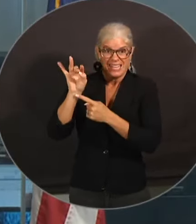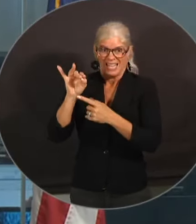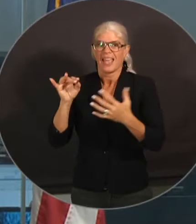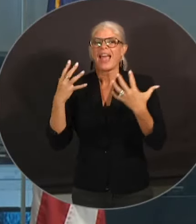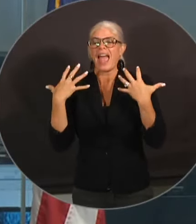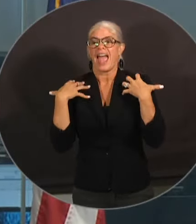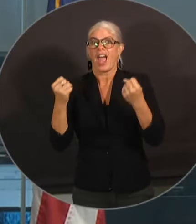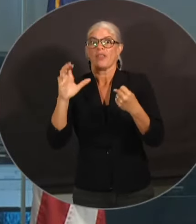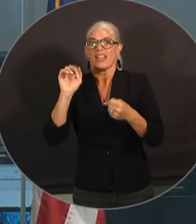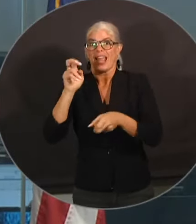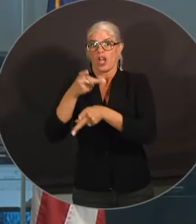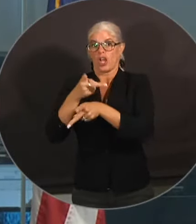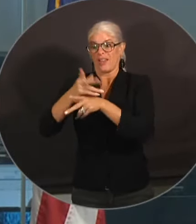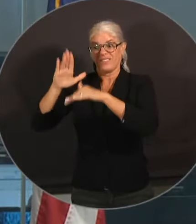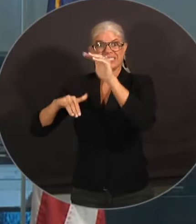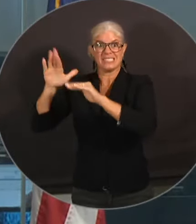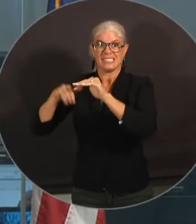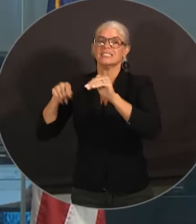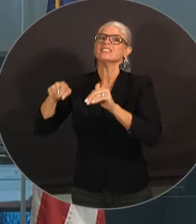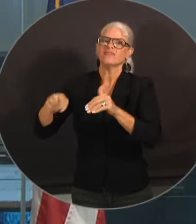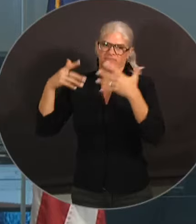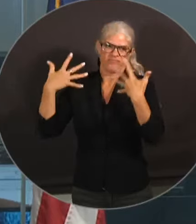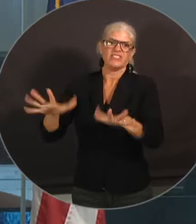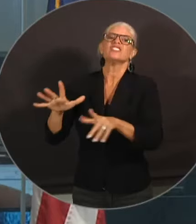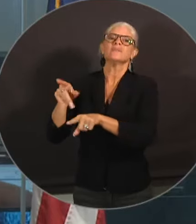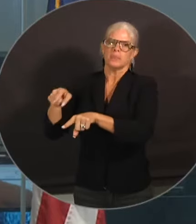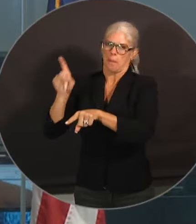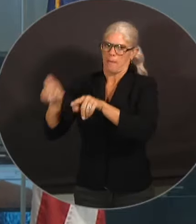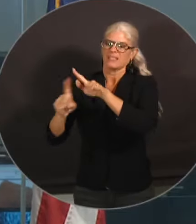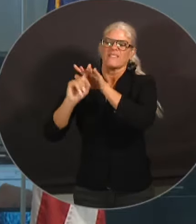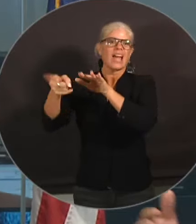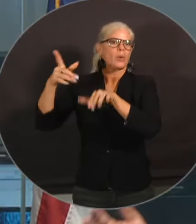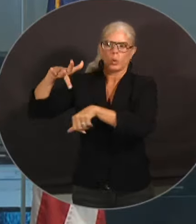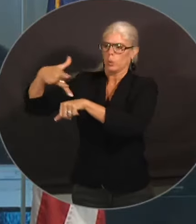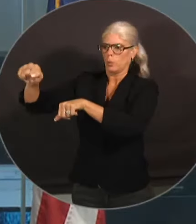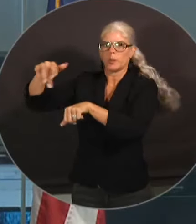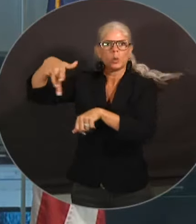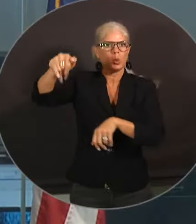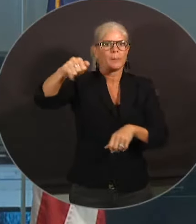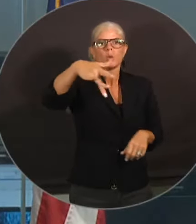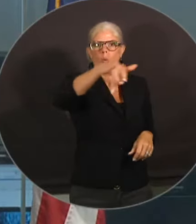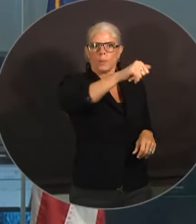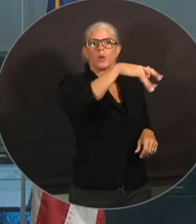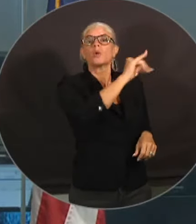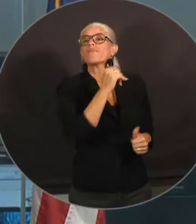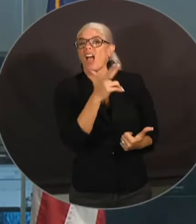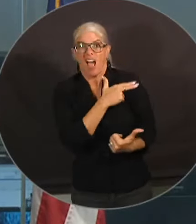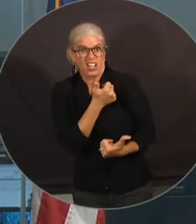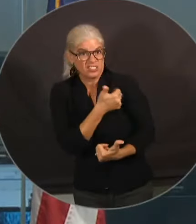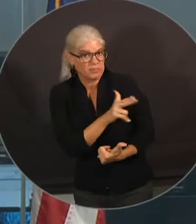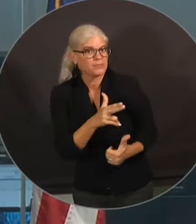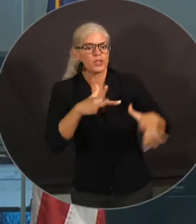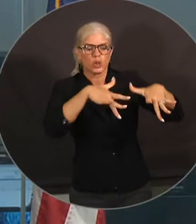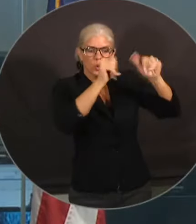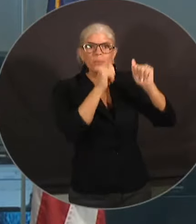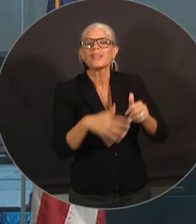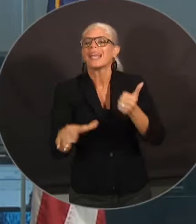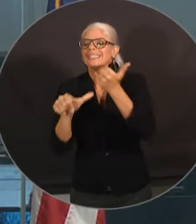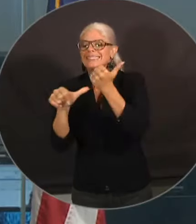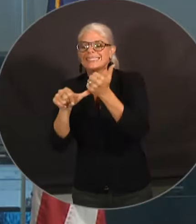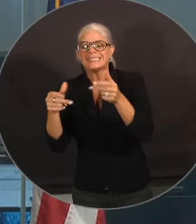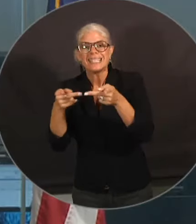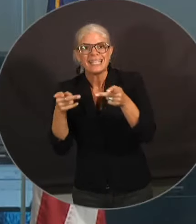have reported various levels of evacuations: hospitals, assisted living facilities, and nursing homes. So